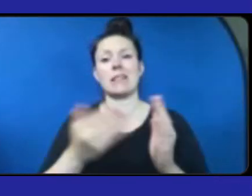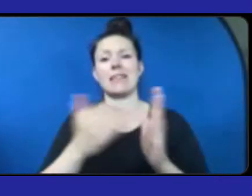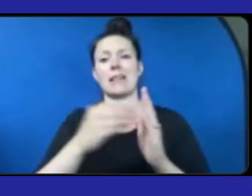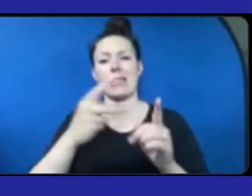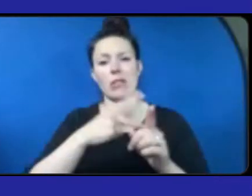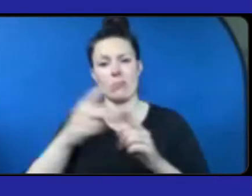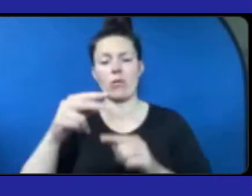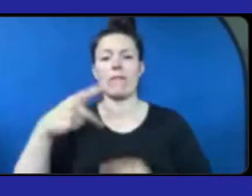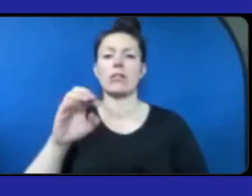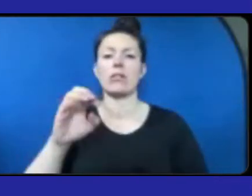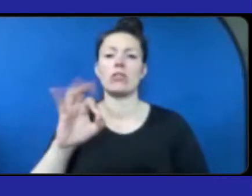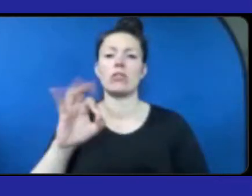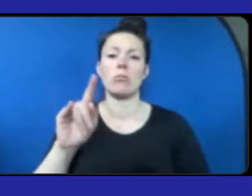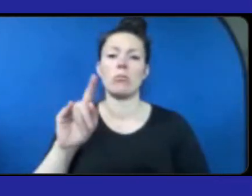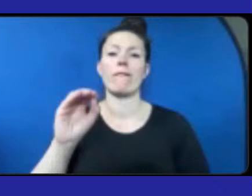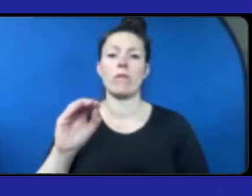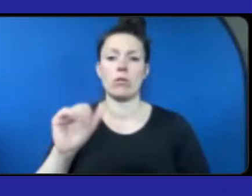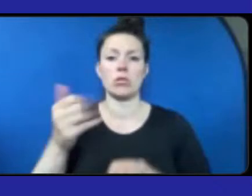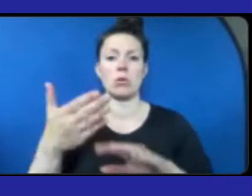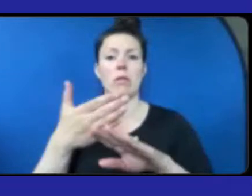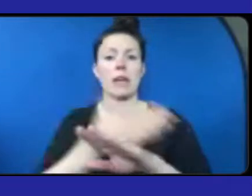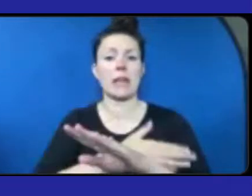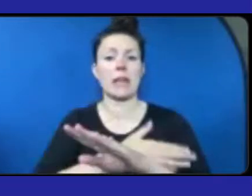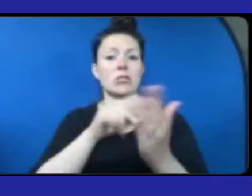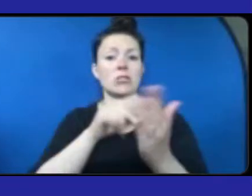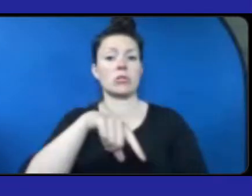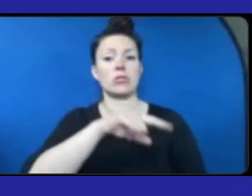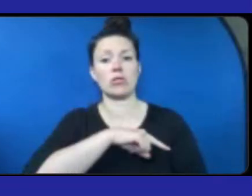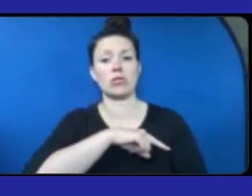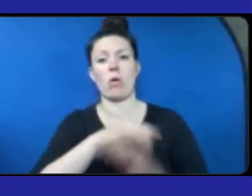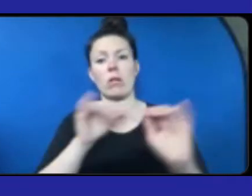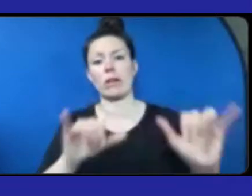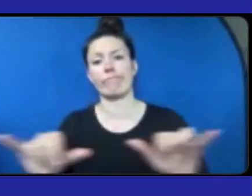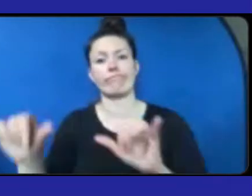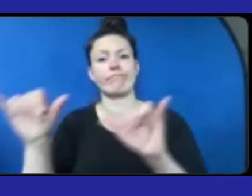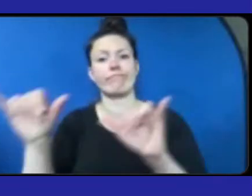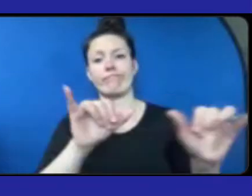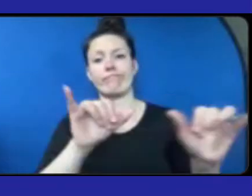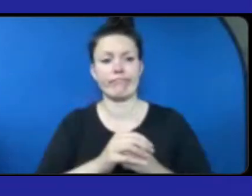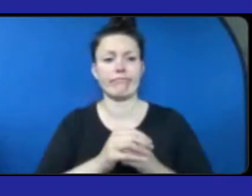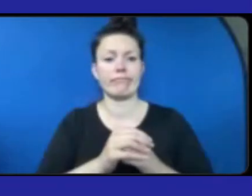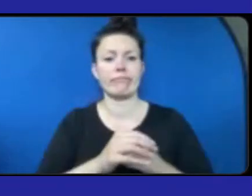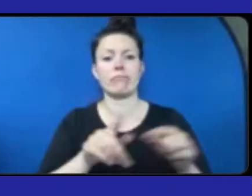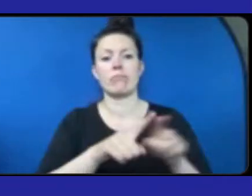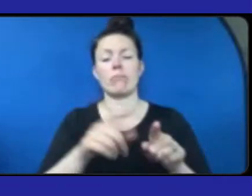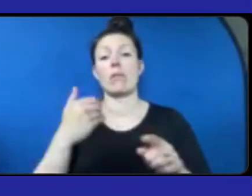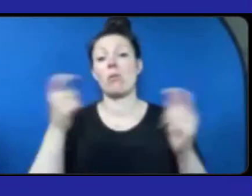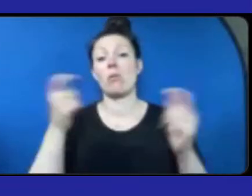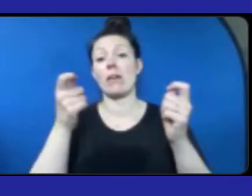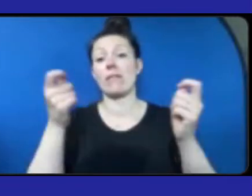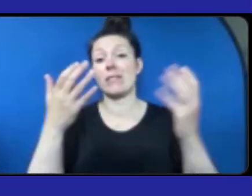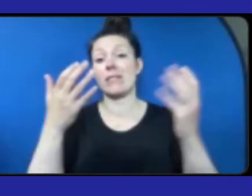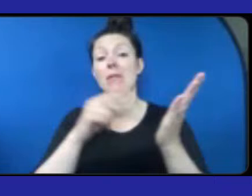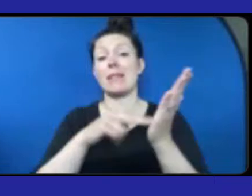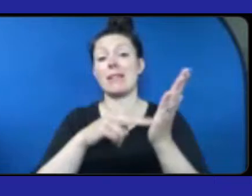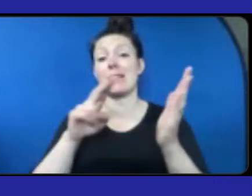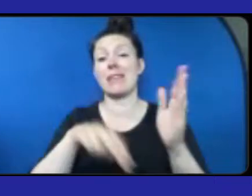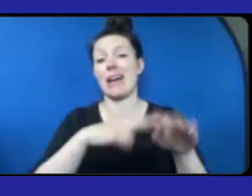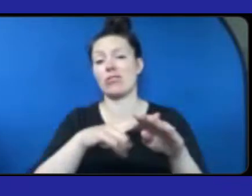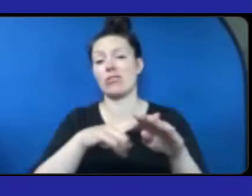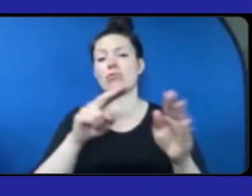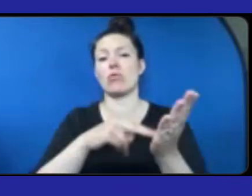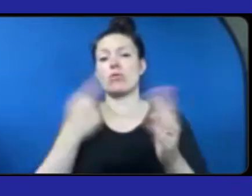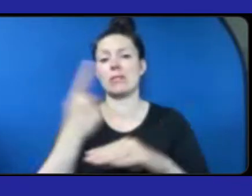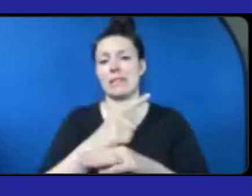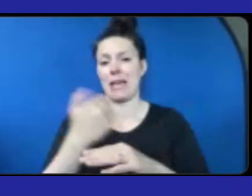professional portfolios to enhance nursing quality across the system. And we also have celebrated National Nurses Day this